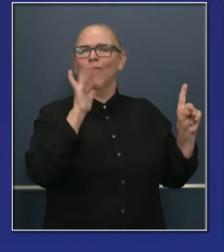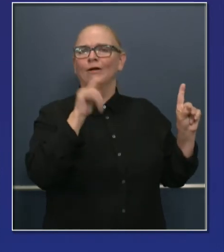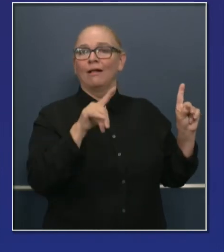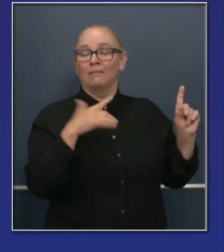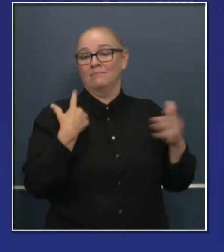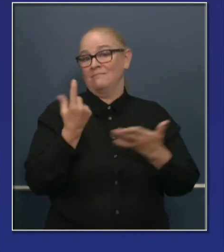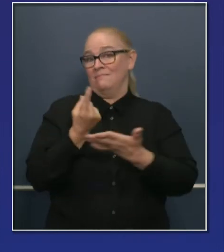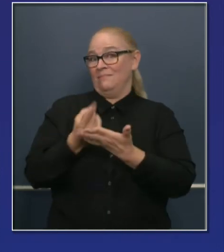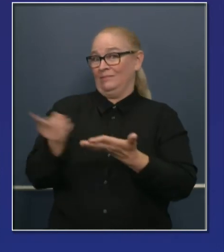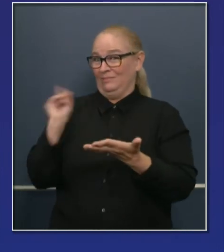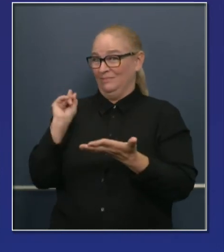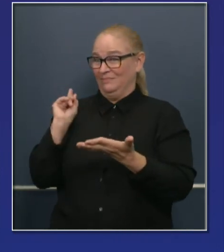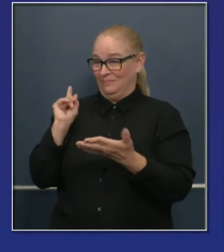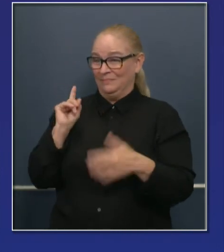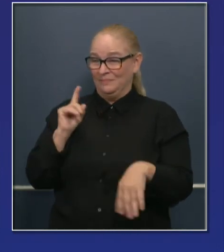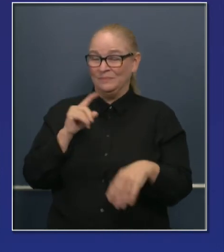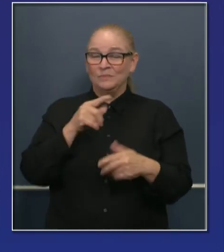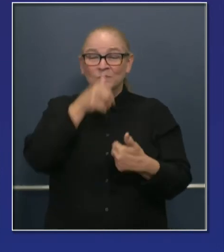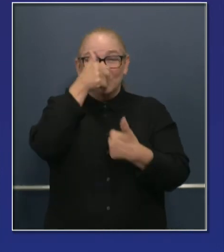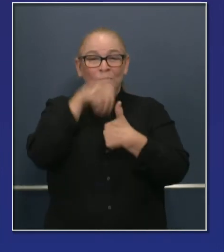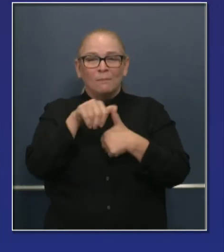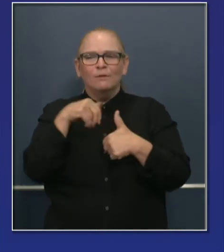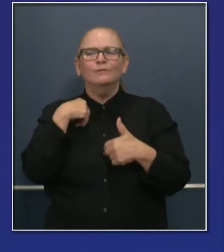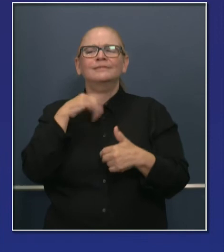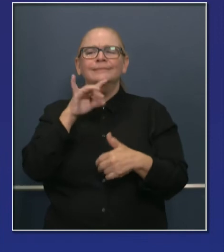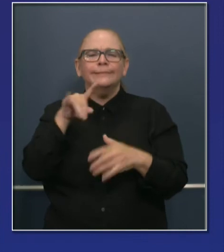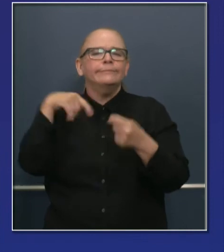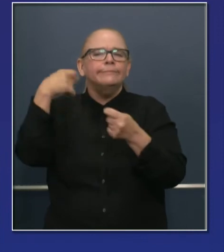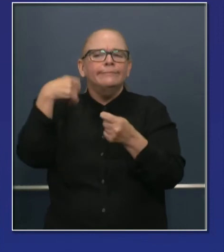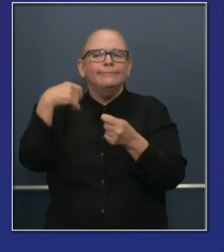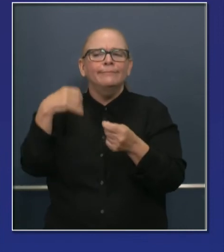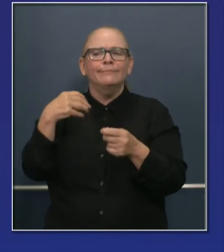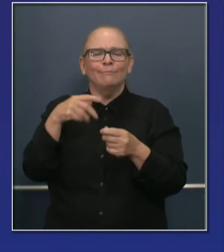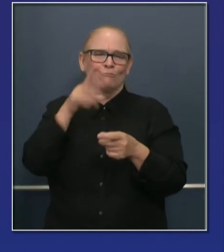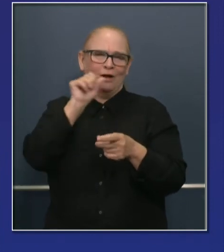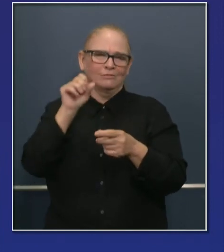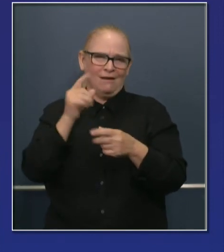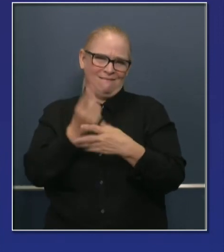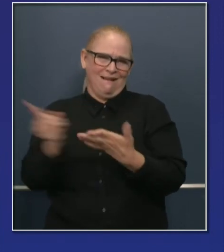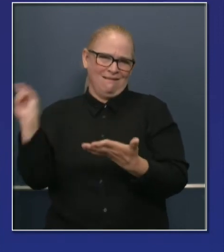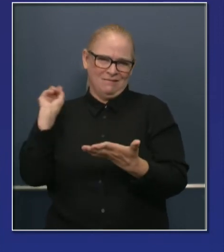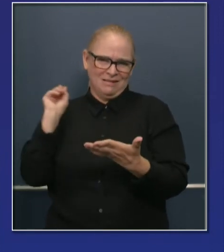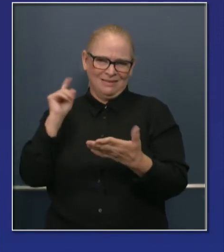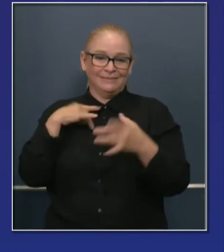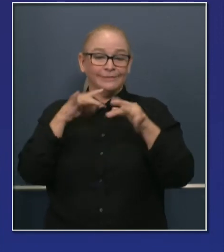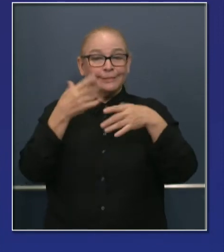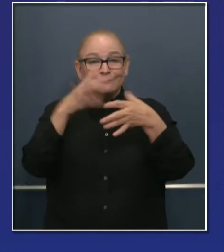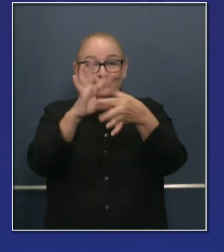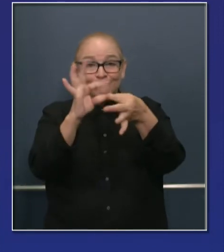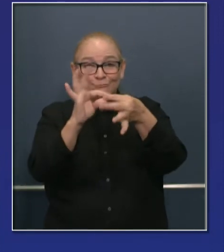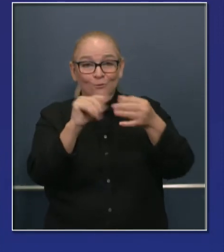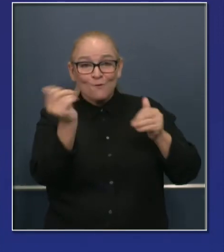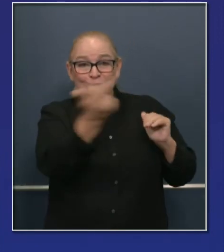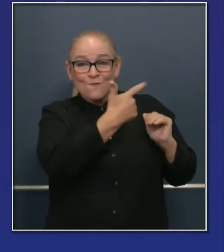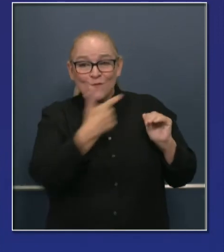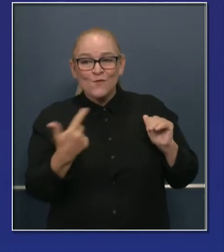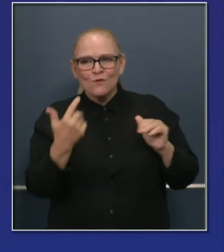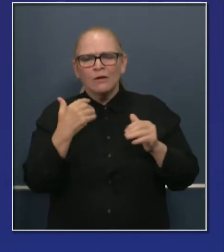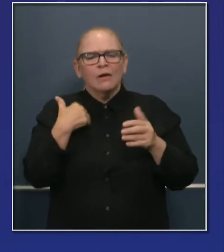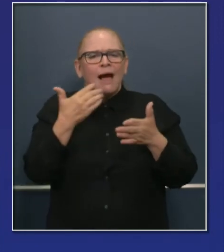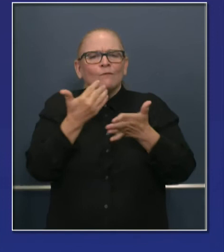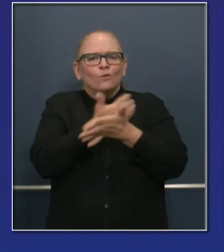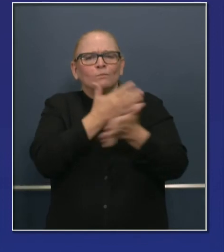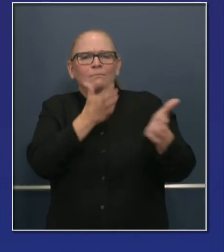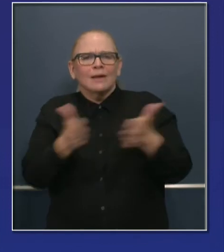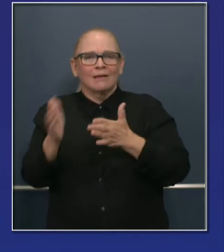last joined each other, I began the process of announcing strategies in the Central Valley in 8 counties